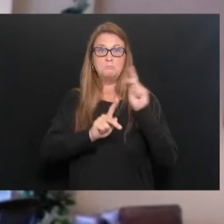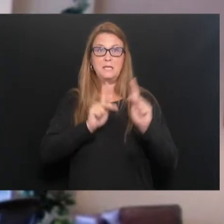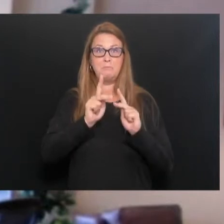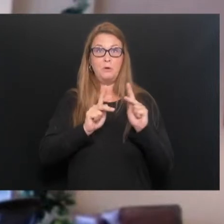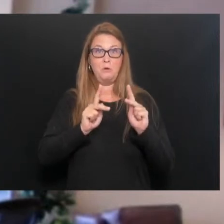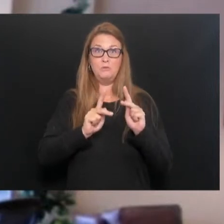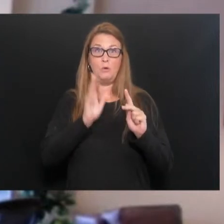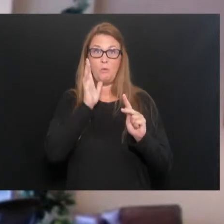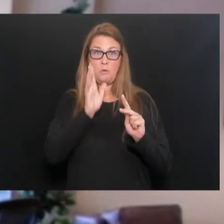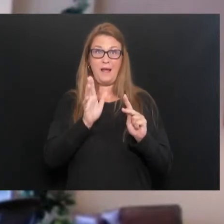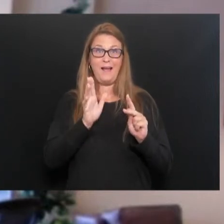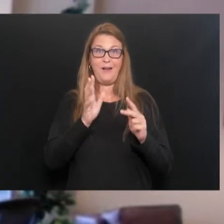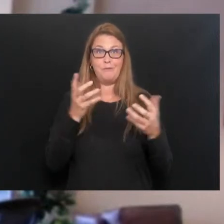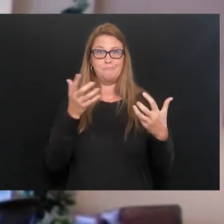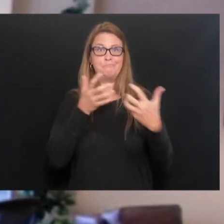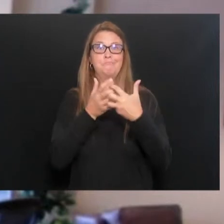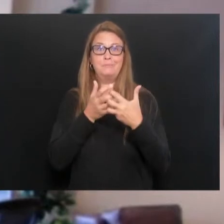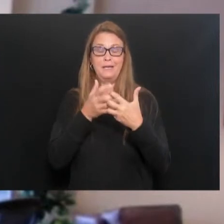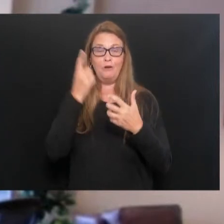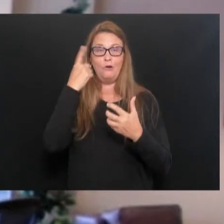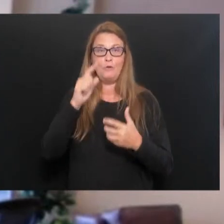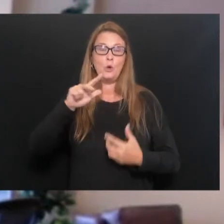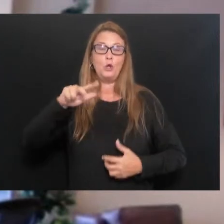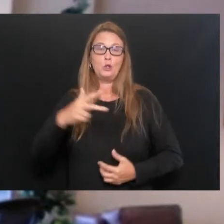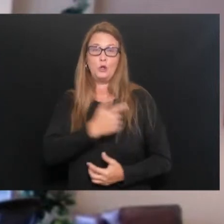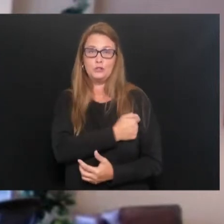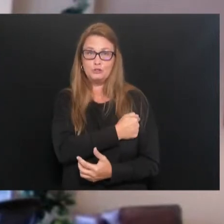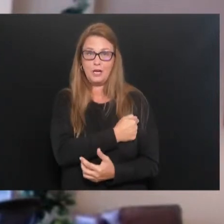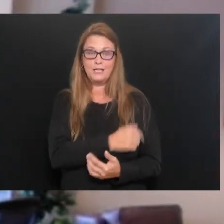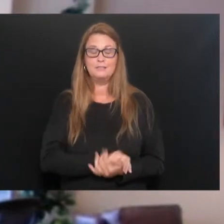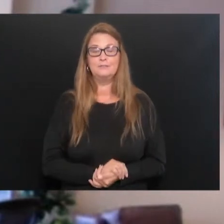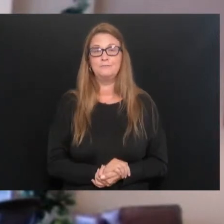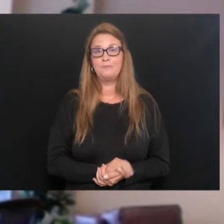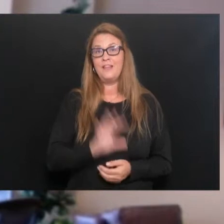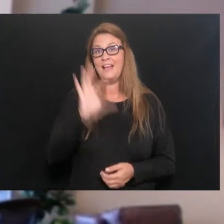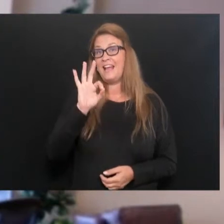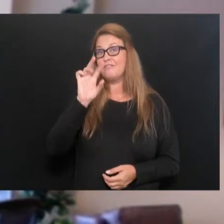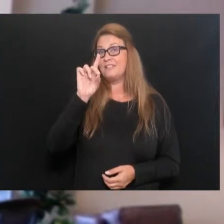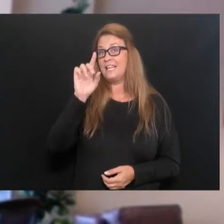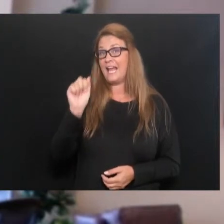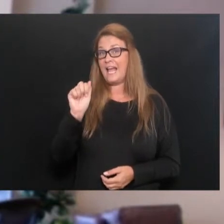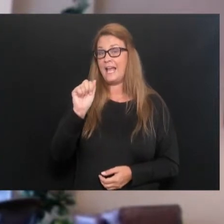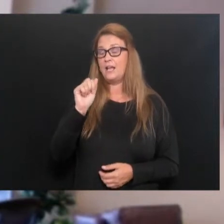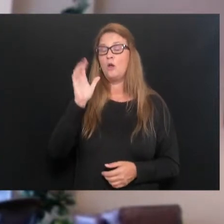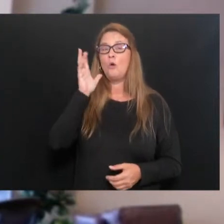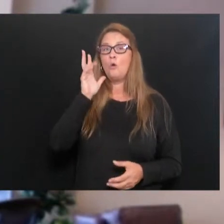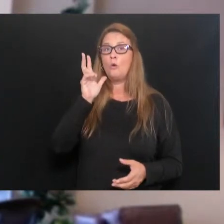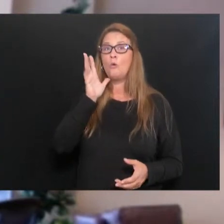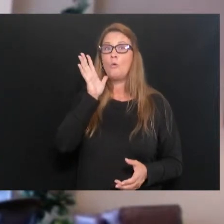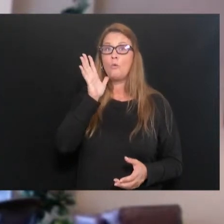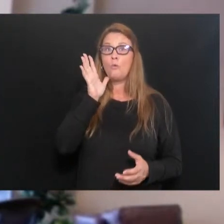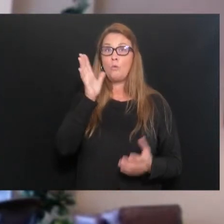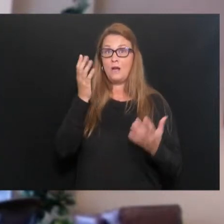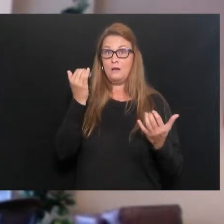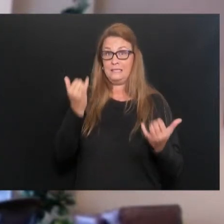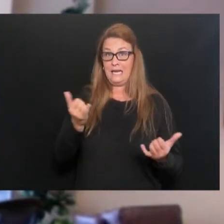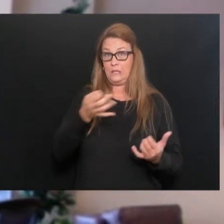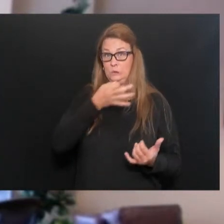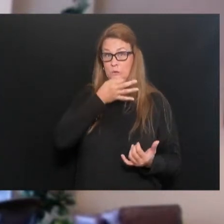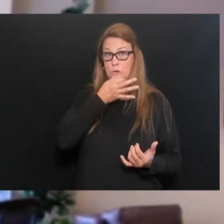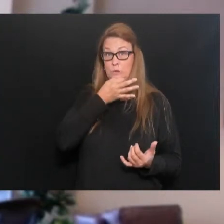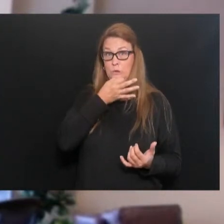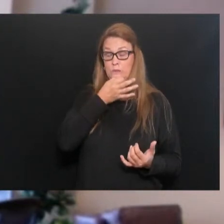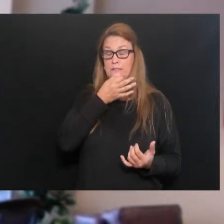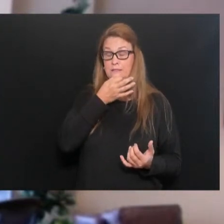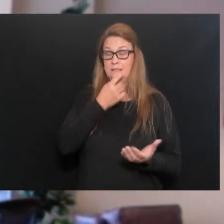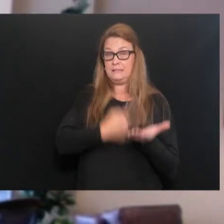that the Food and Drug Administration are going to hear Moderna and Johnson & Johnson's requests